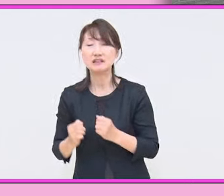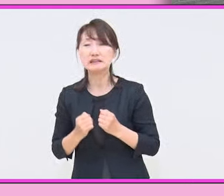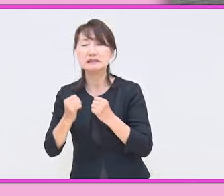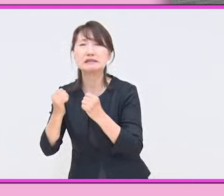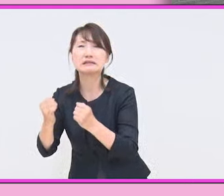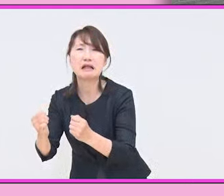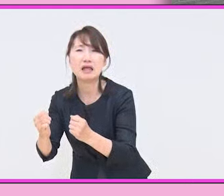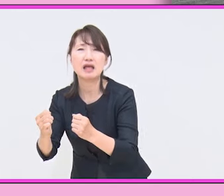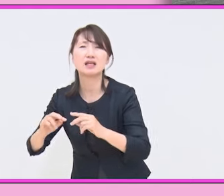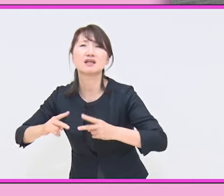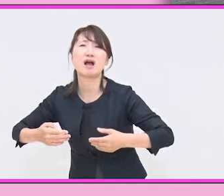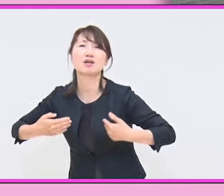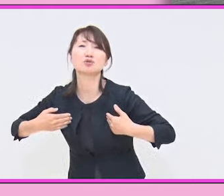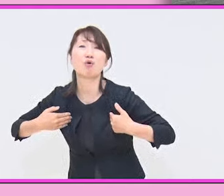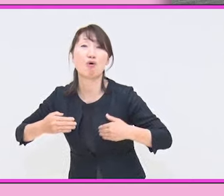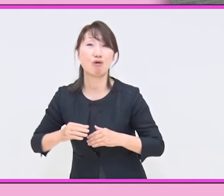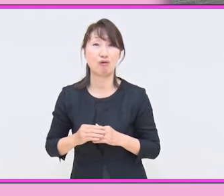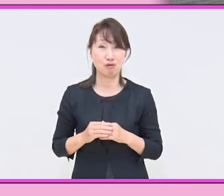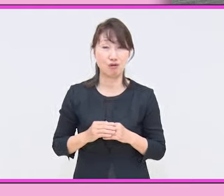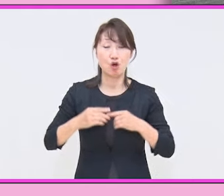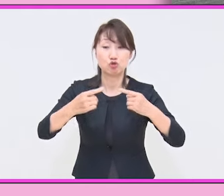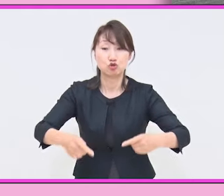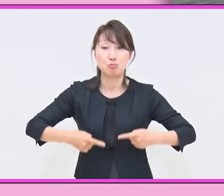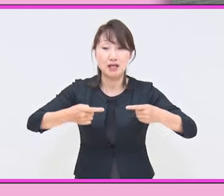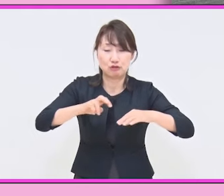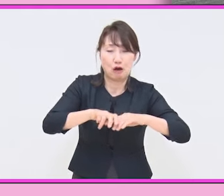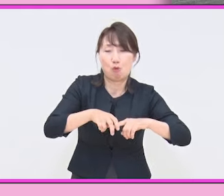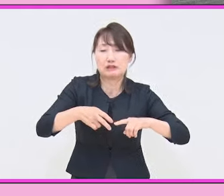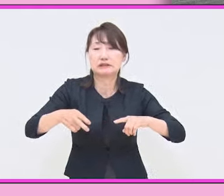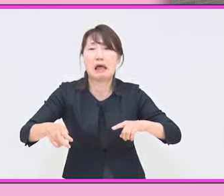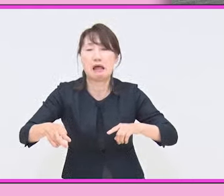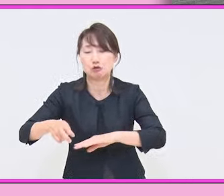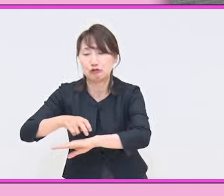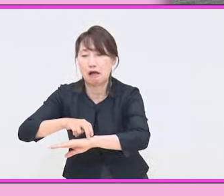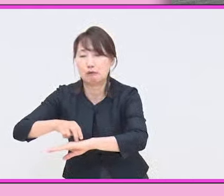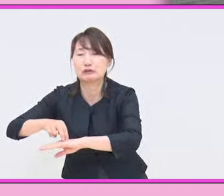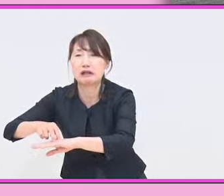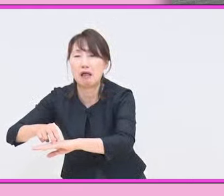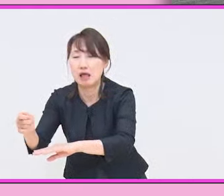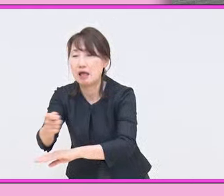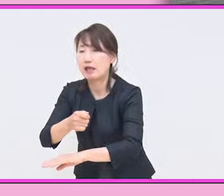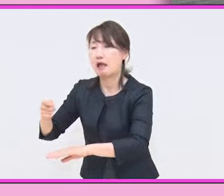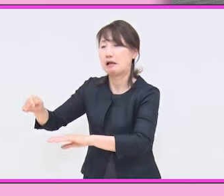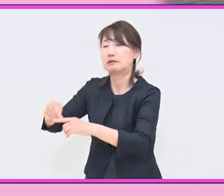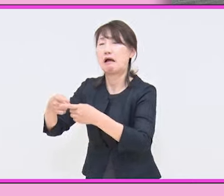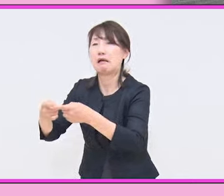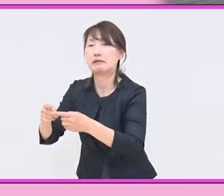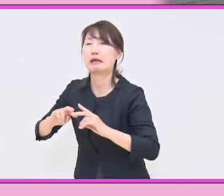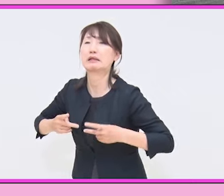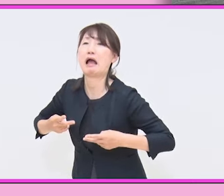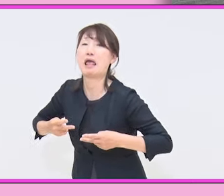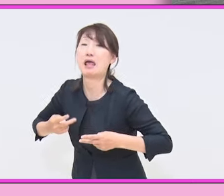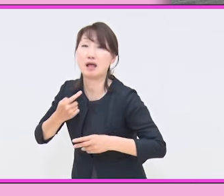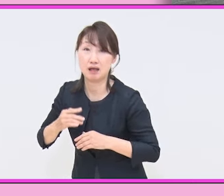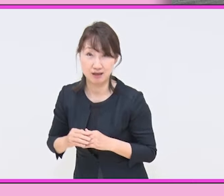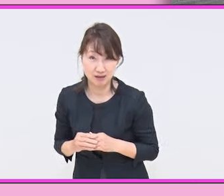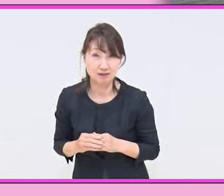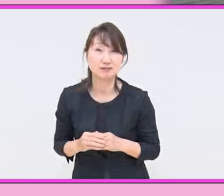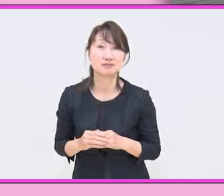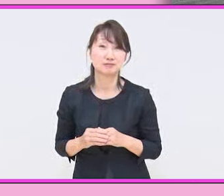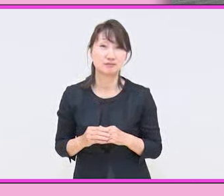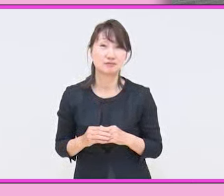the bathroom.I had to get out of my chair and slide across the floor to where it was private